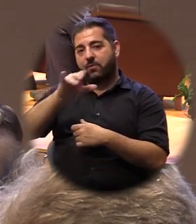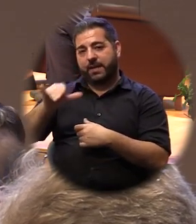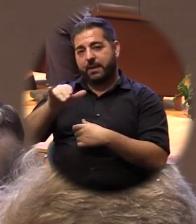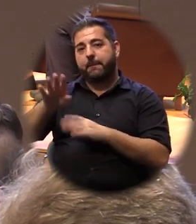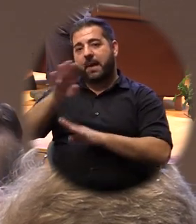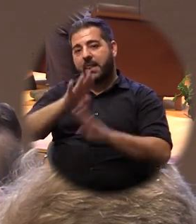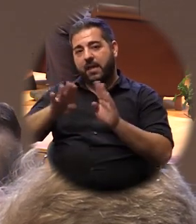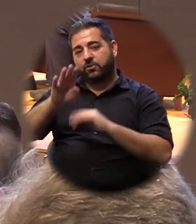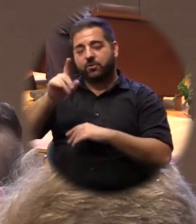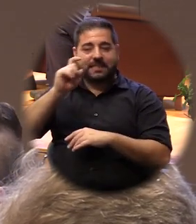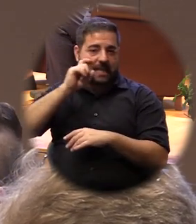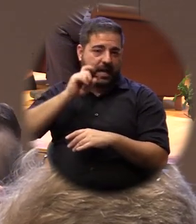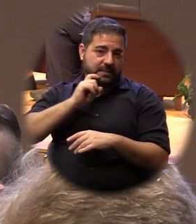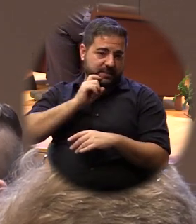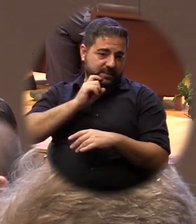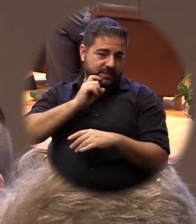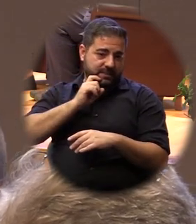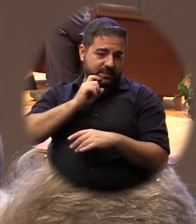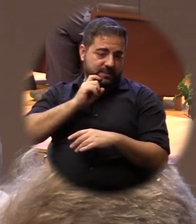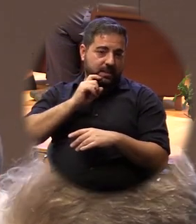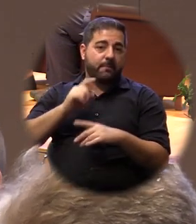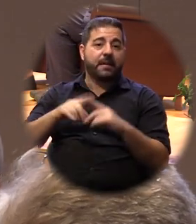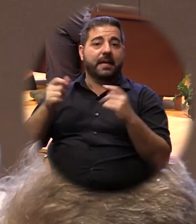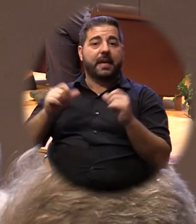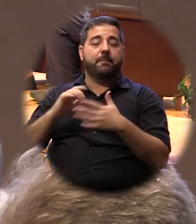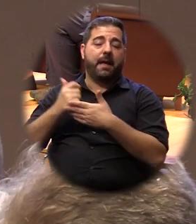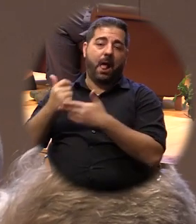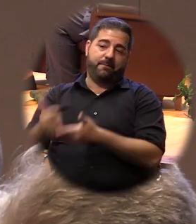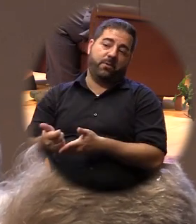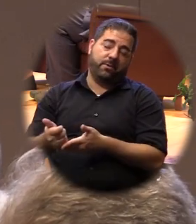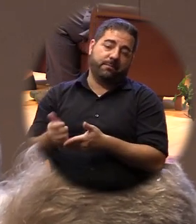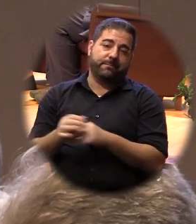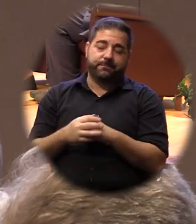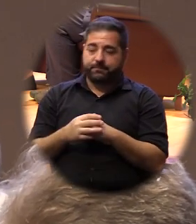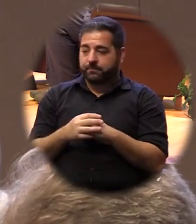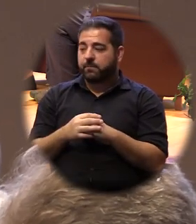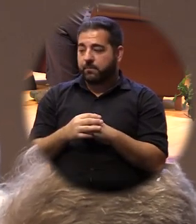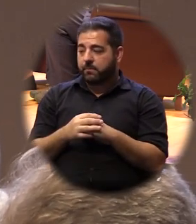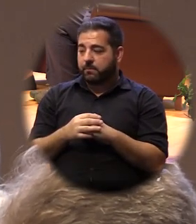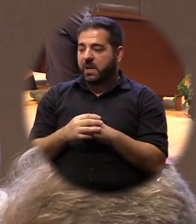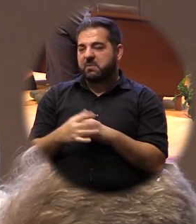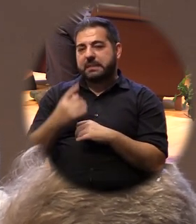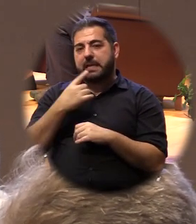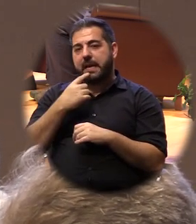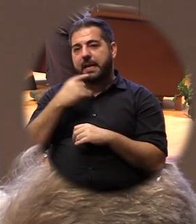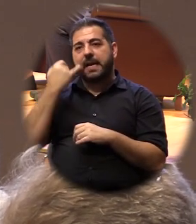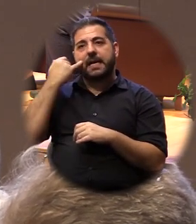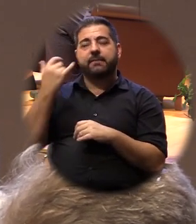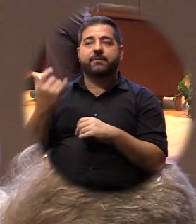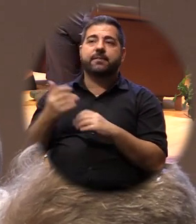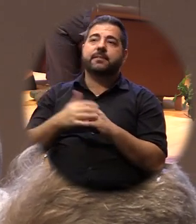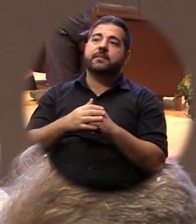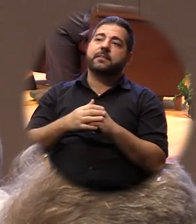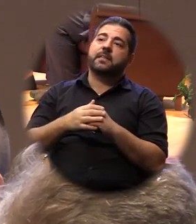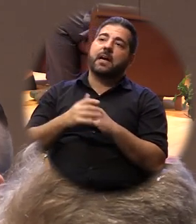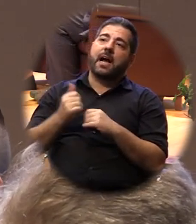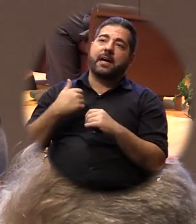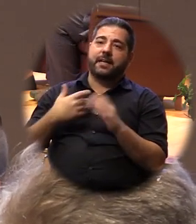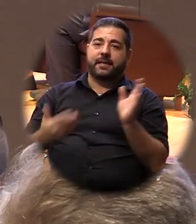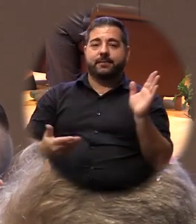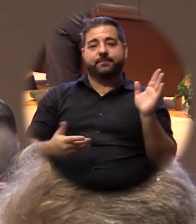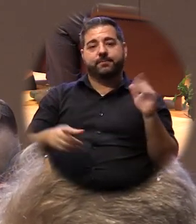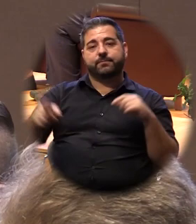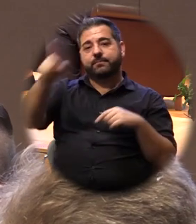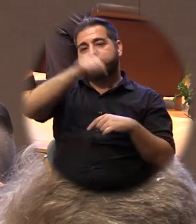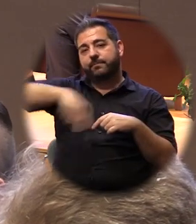sex, it can be helpful. I would say if I were to make a pie chart, it